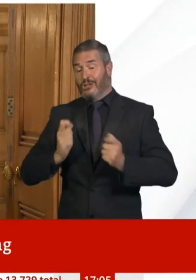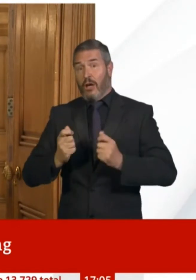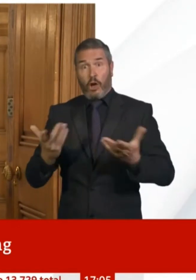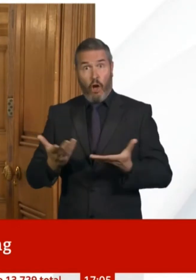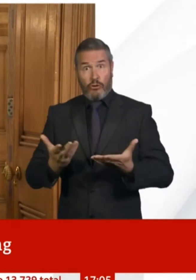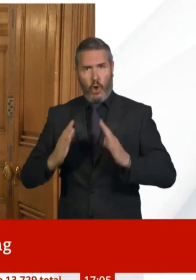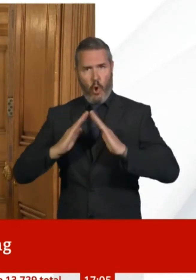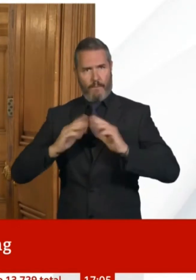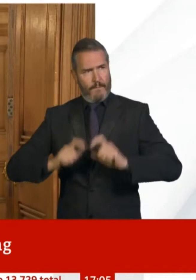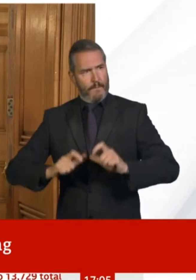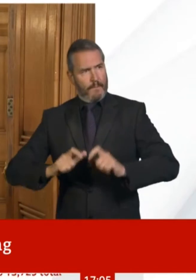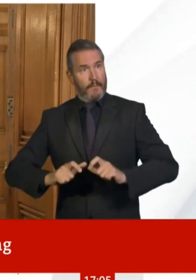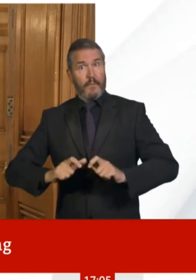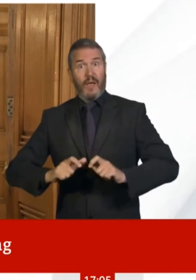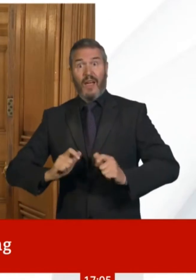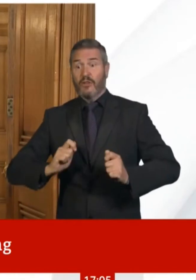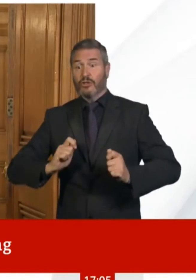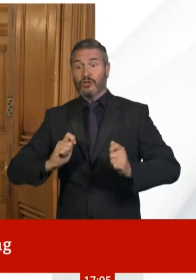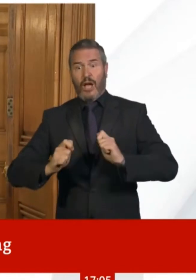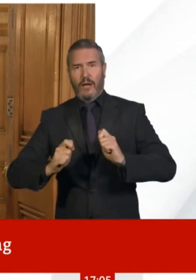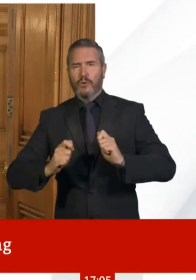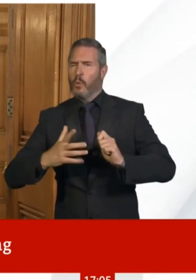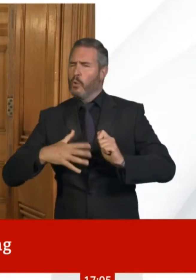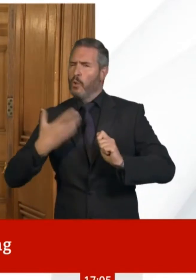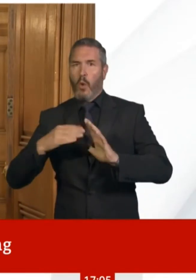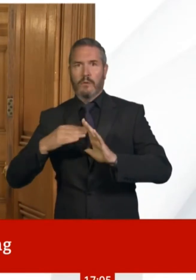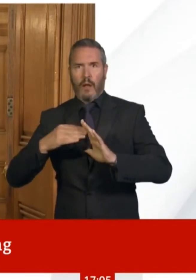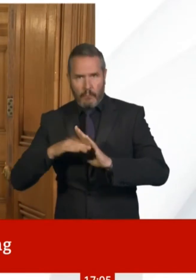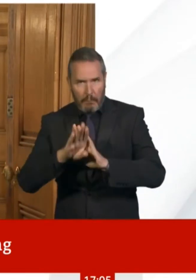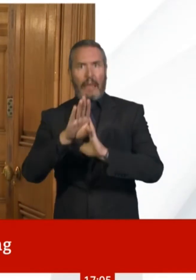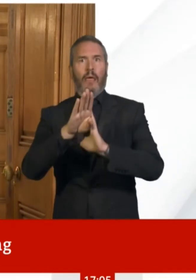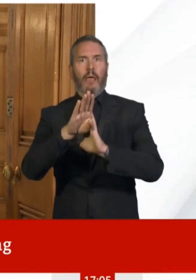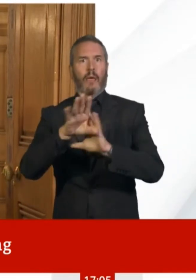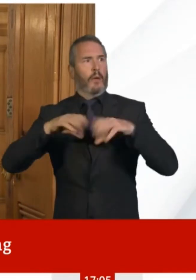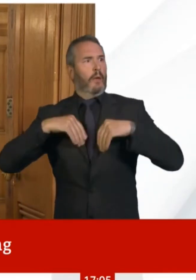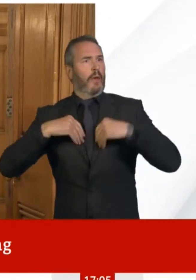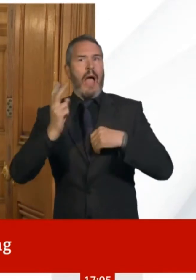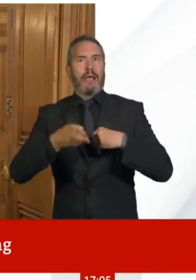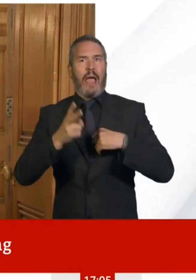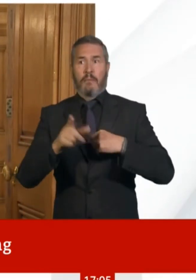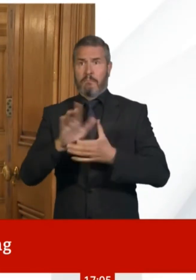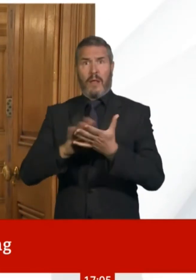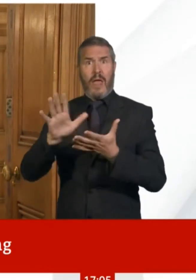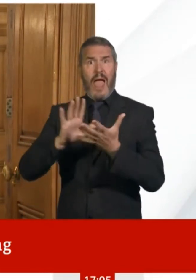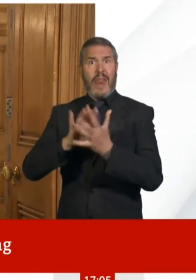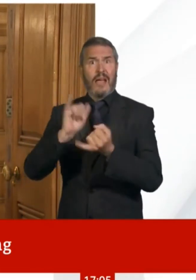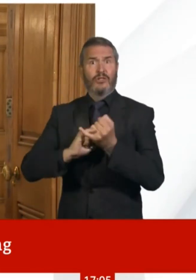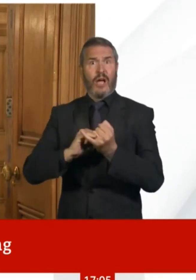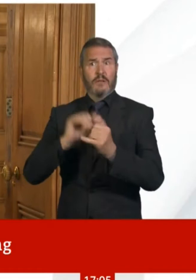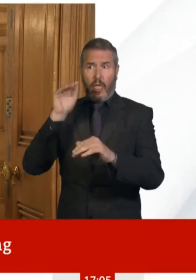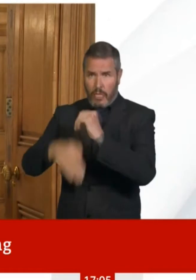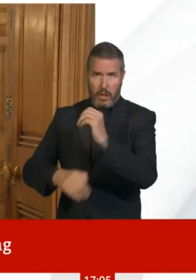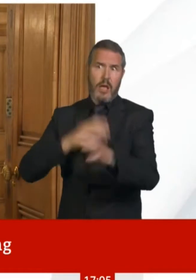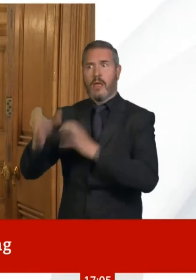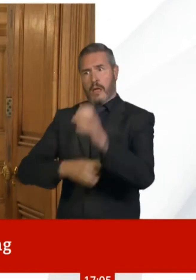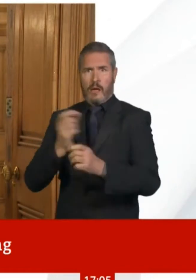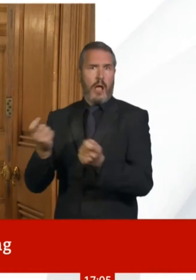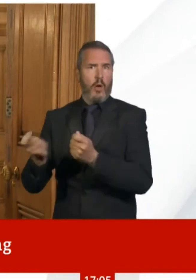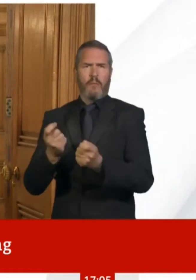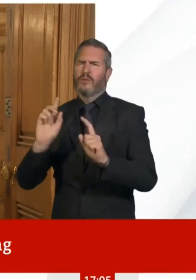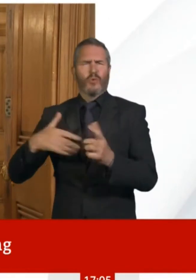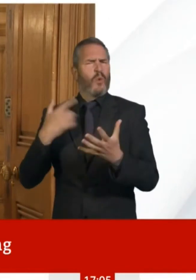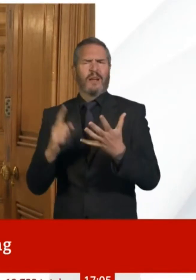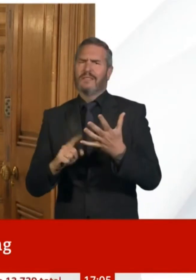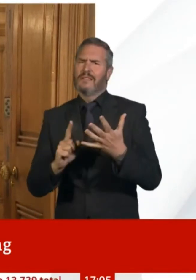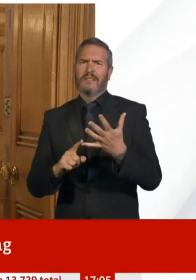measures will not risk a second peak of infections that overwhelm the NHS. The worst thing that we